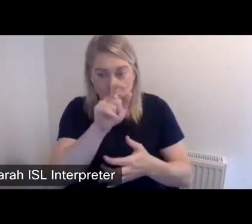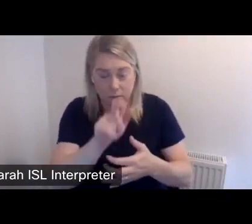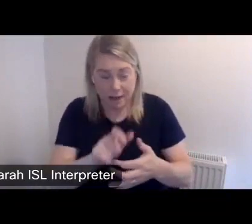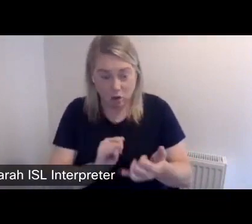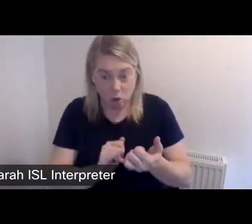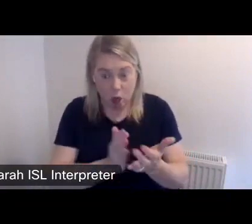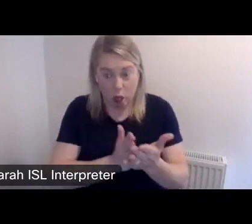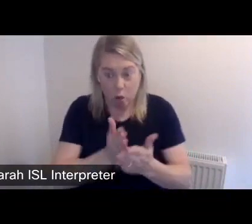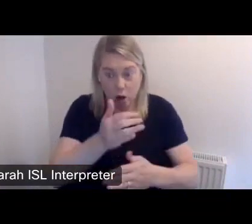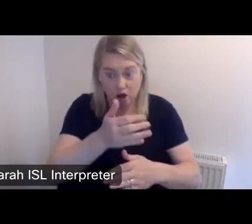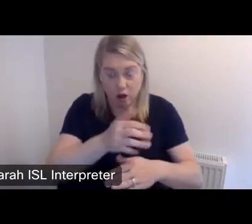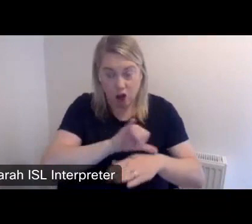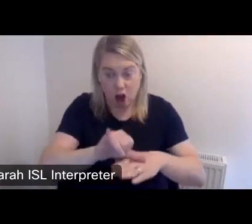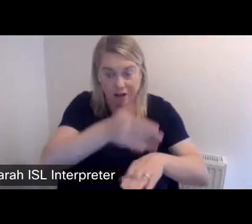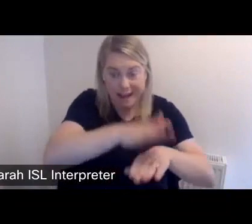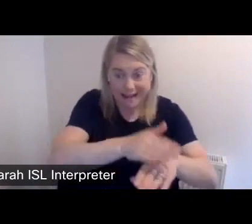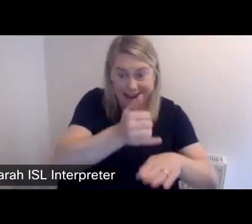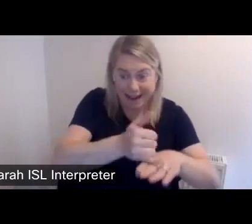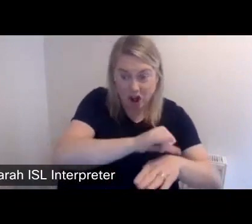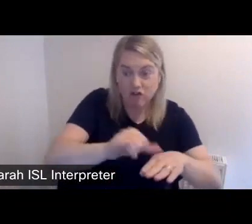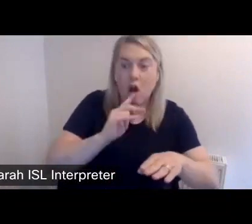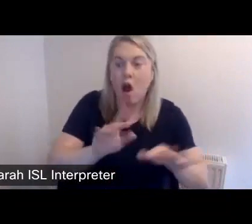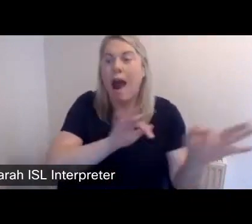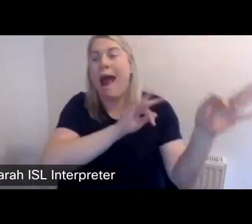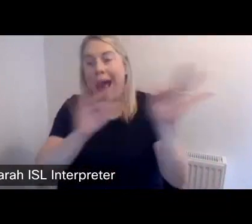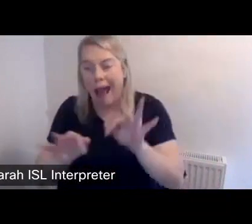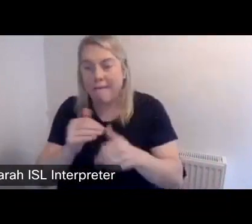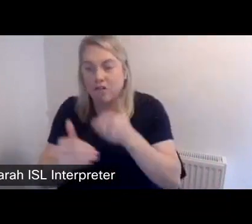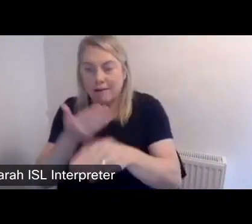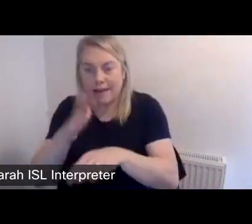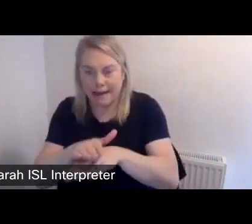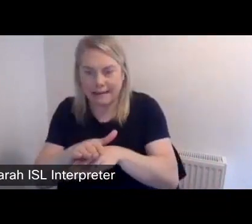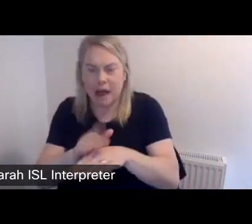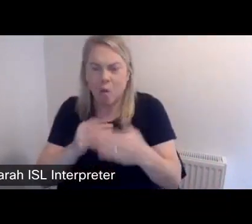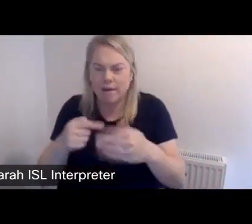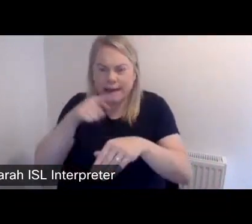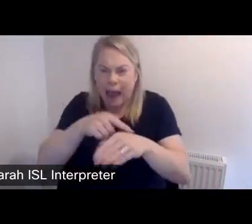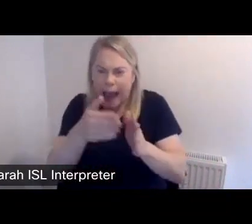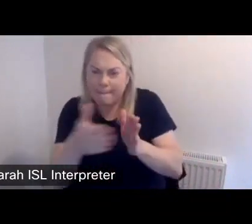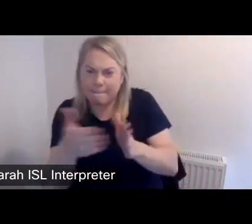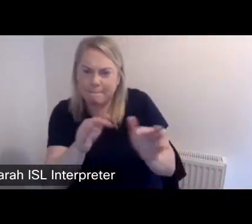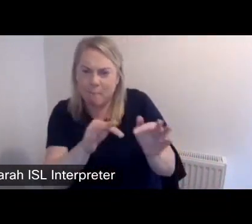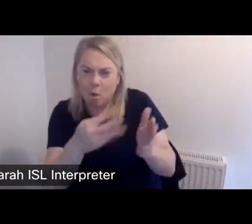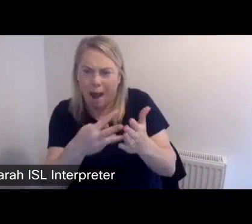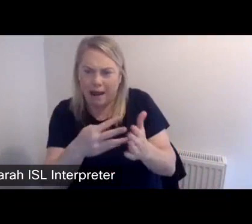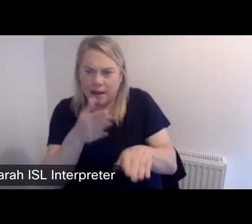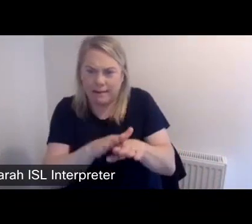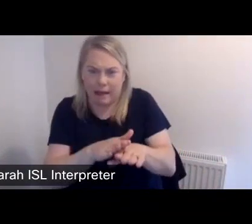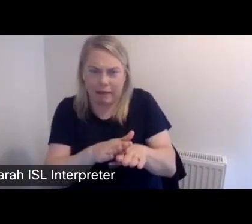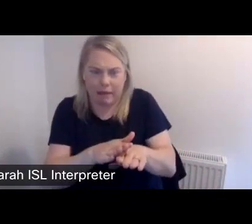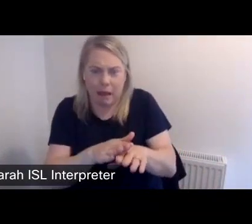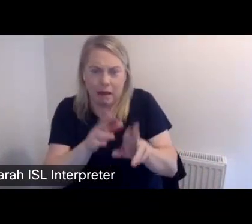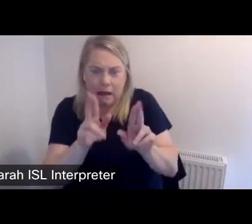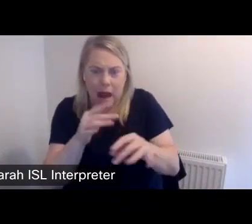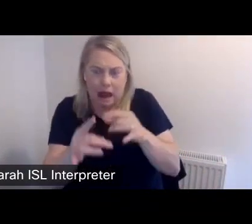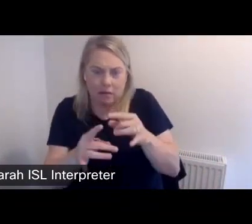surgery, or if they die after the operation? What is the time frame for this death to occur? I don't think there is a